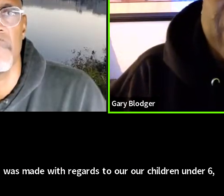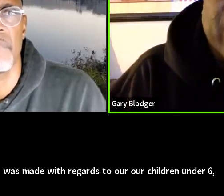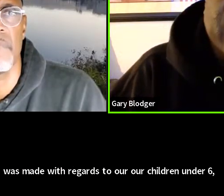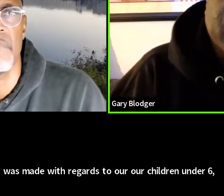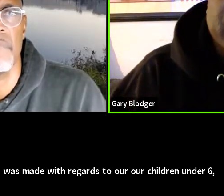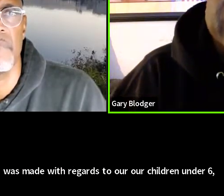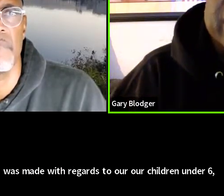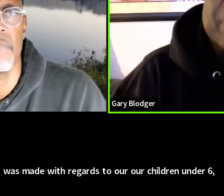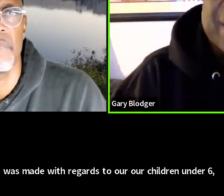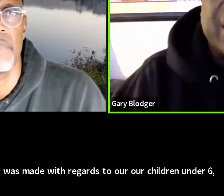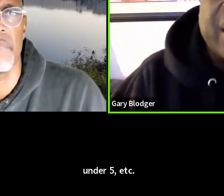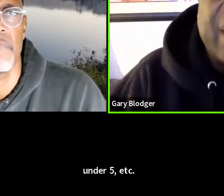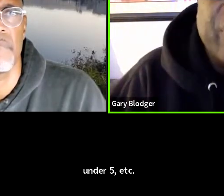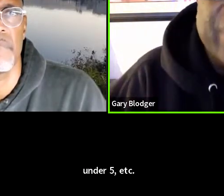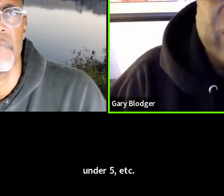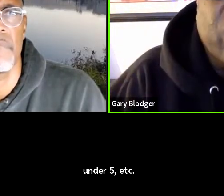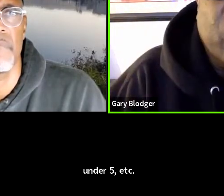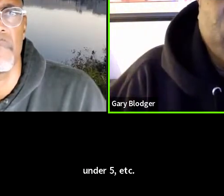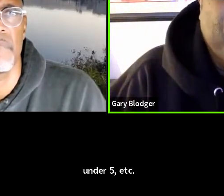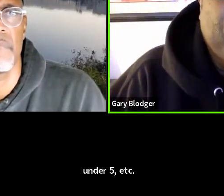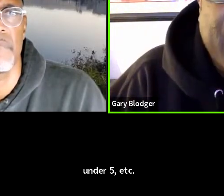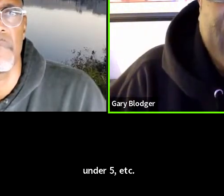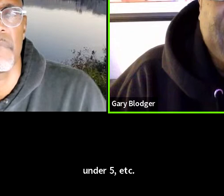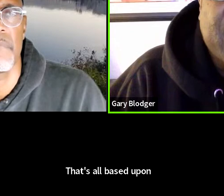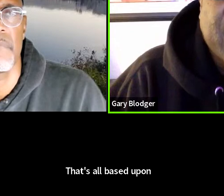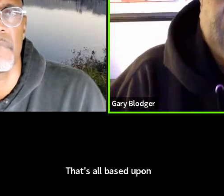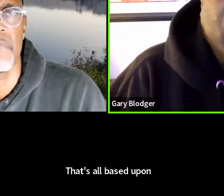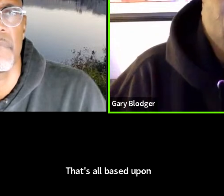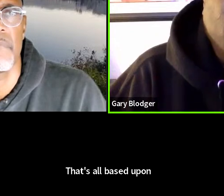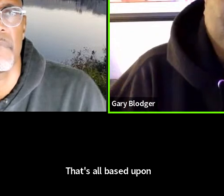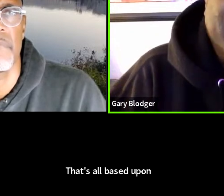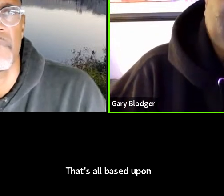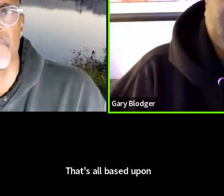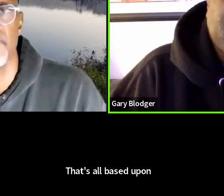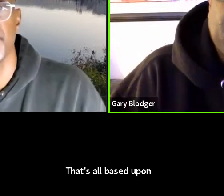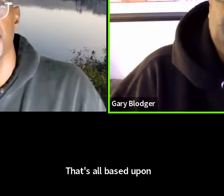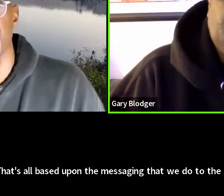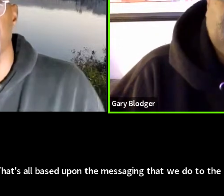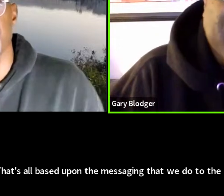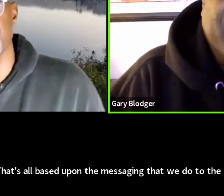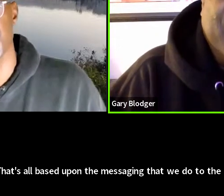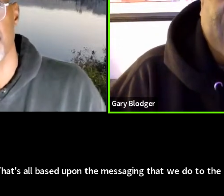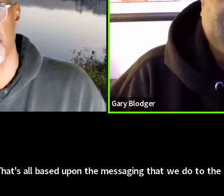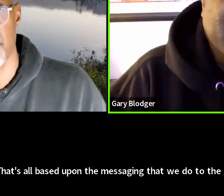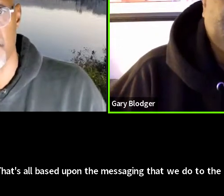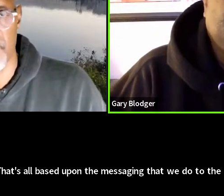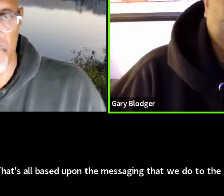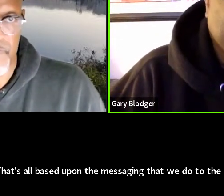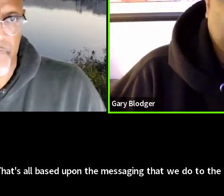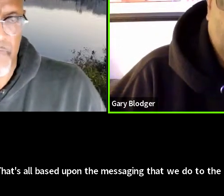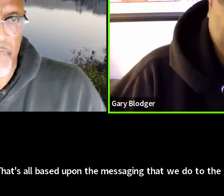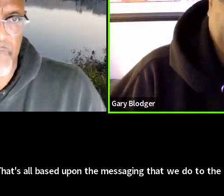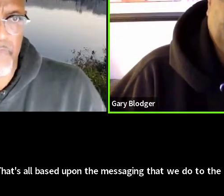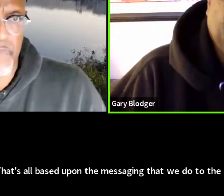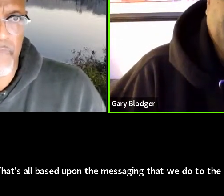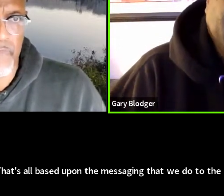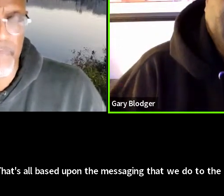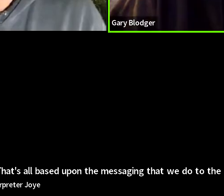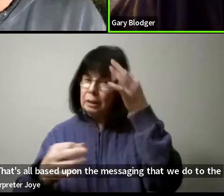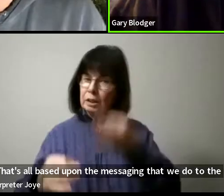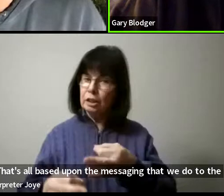based upon the messaging that we do to the parents who make the decisions about the vaccinations of their